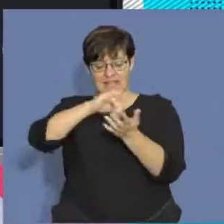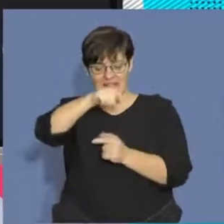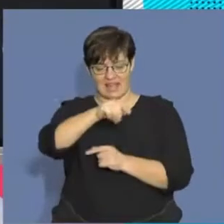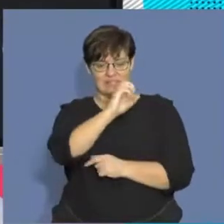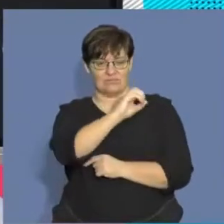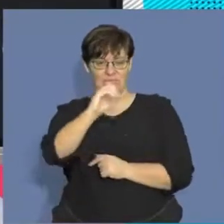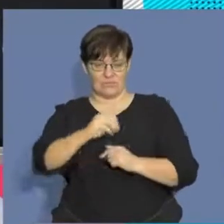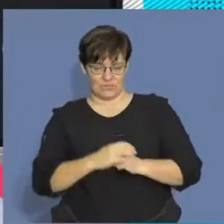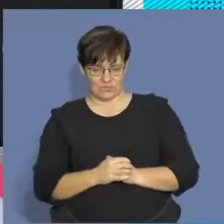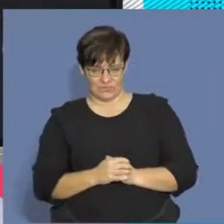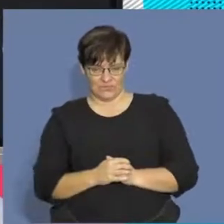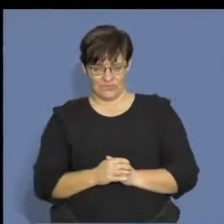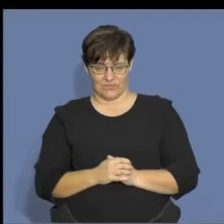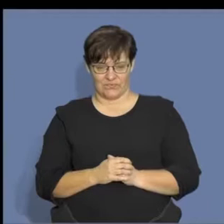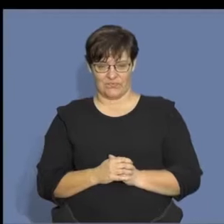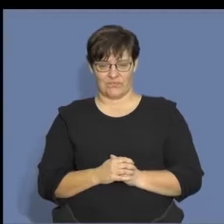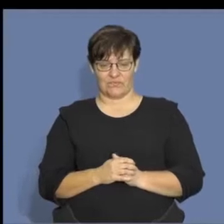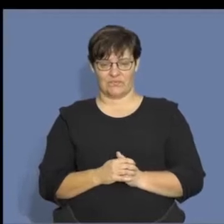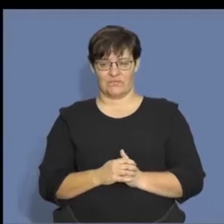the origin.